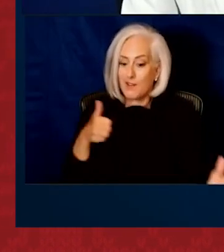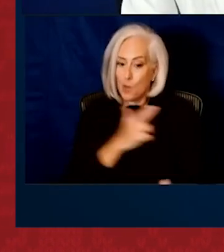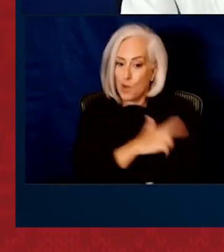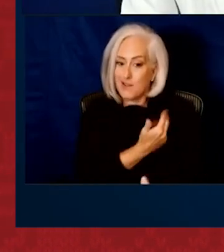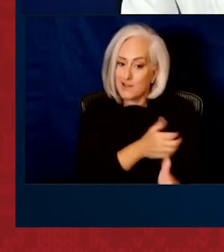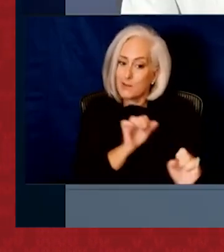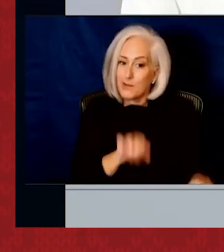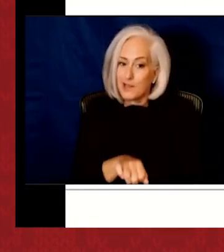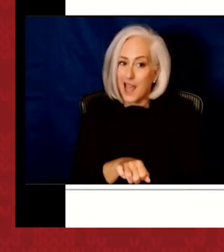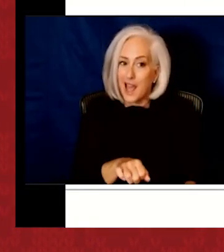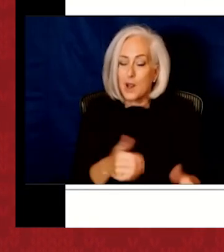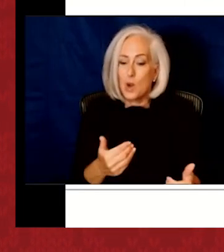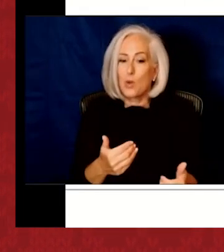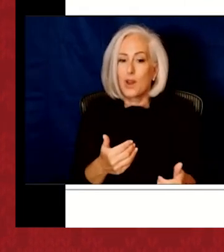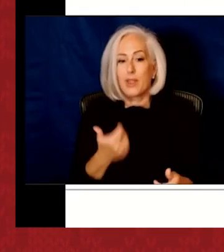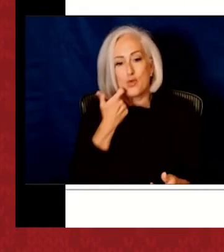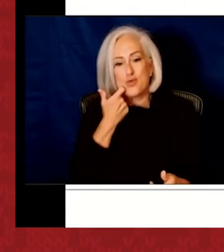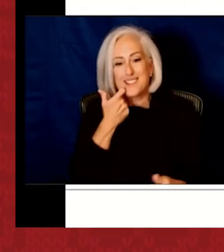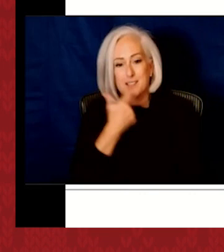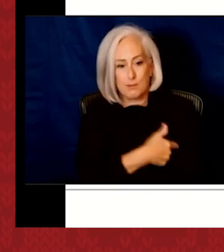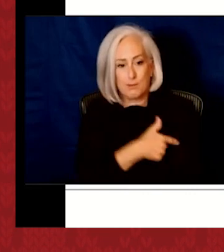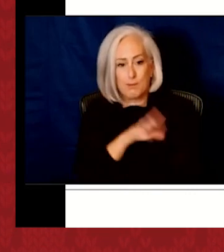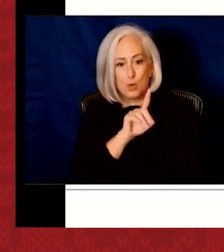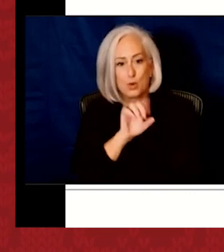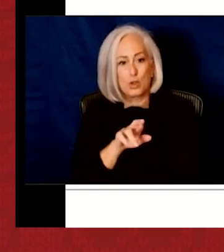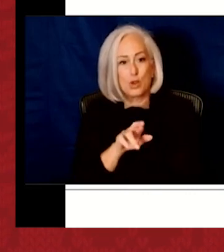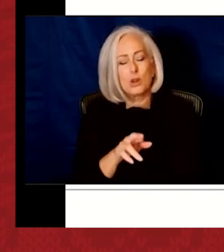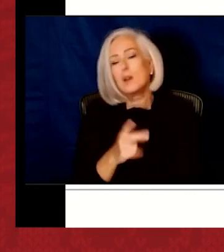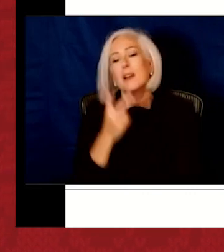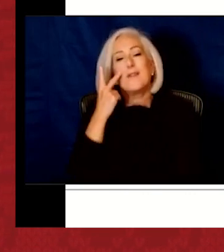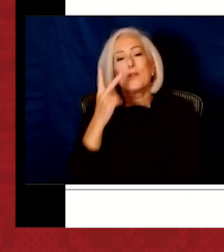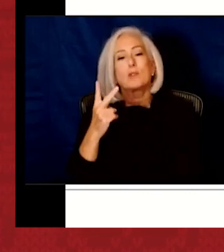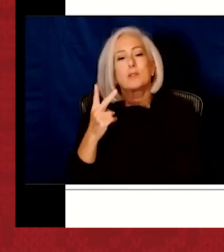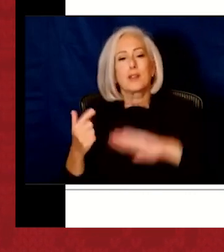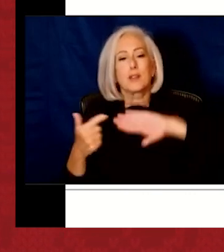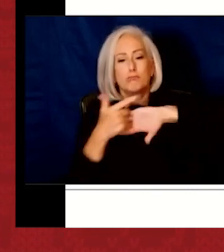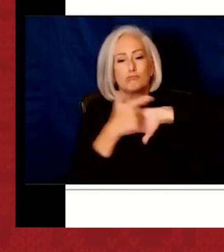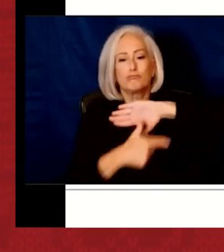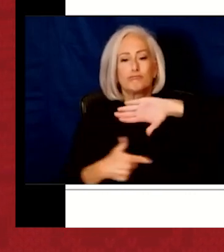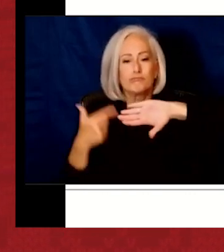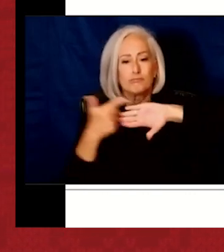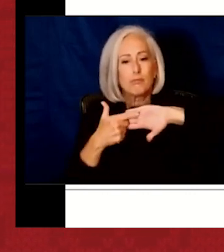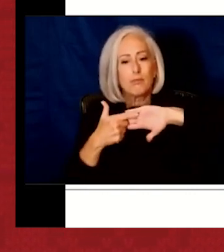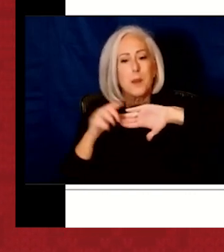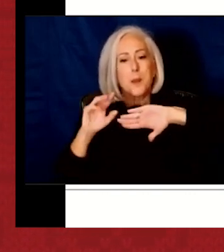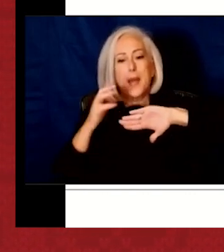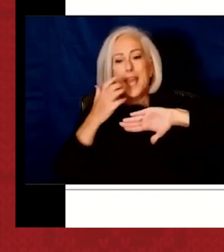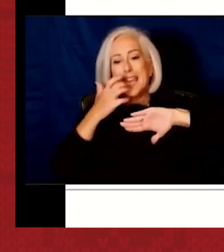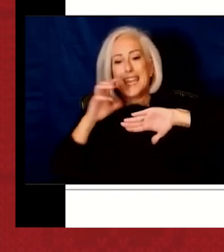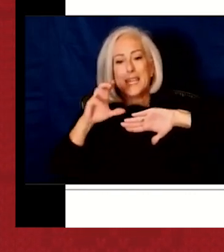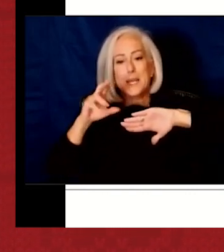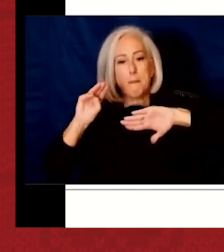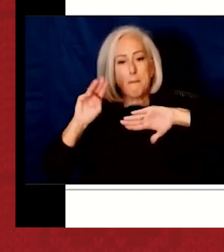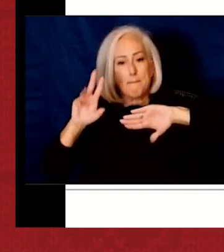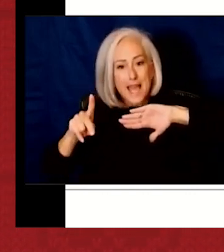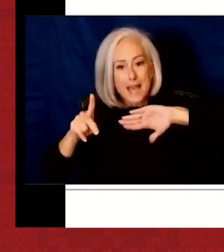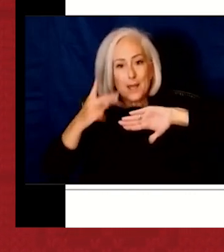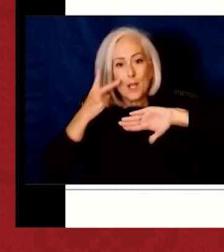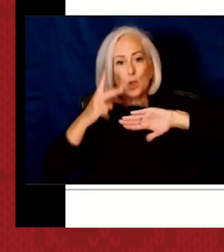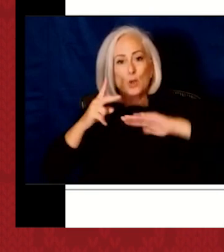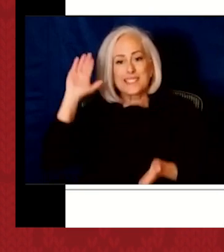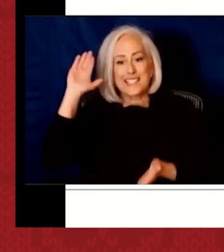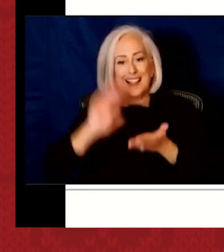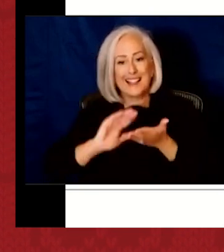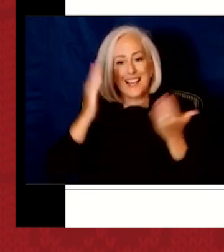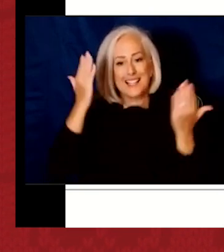up the New York Times heat map, I think the heat map, if you follow with us very much, you'll see there is less dark colors here. Still